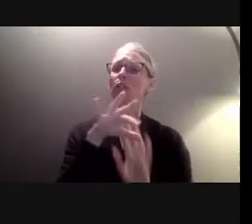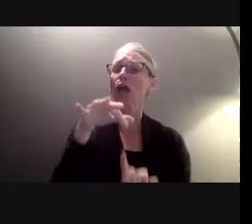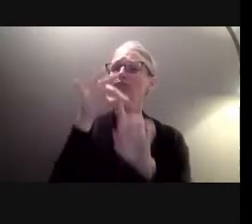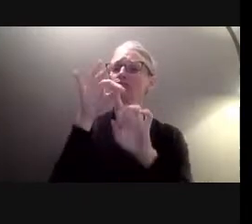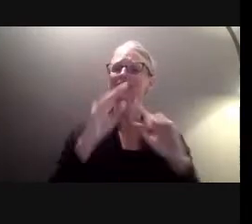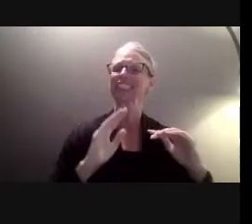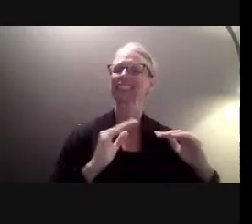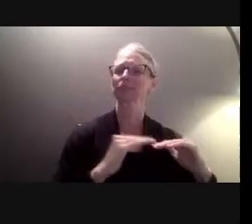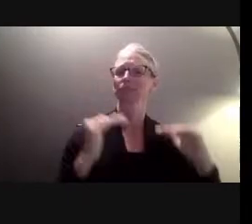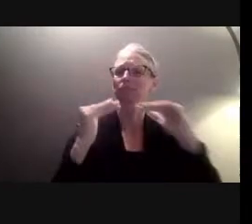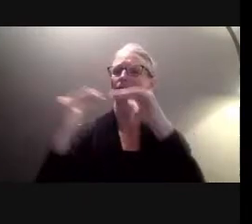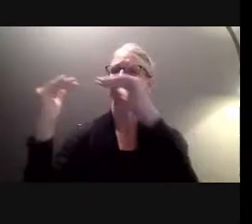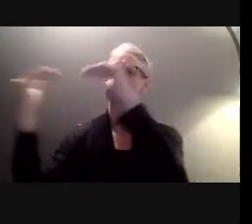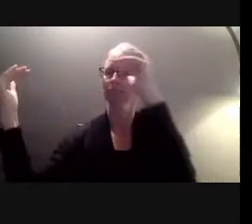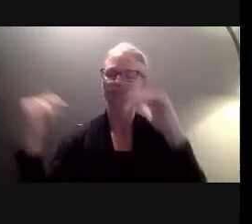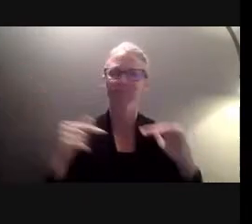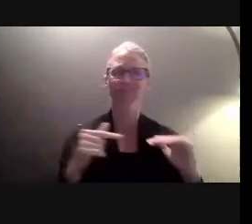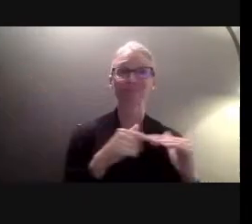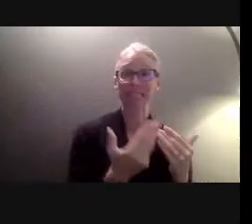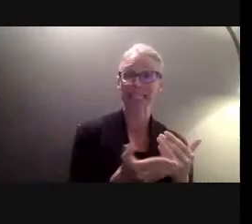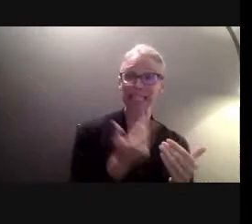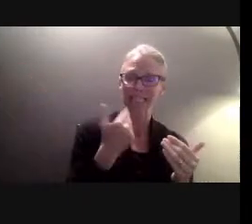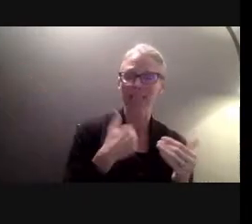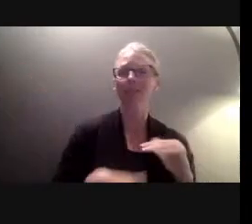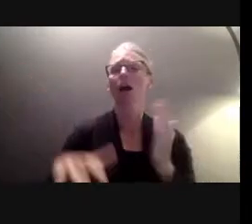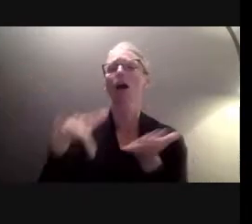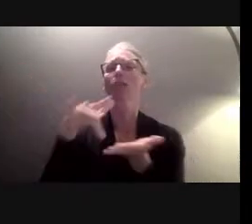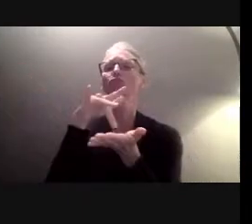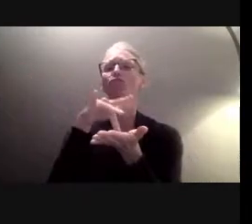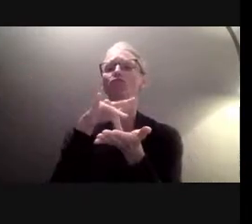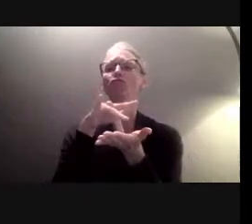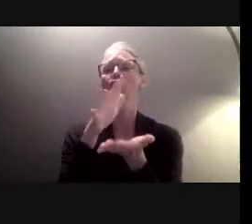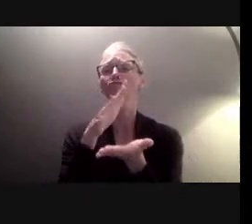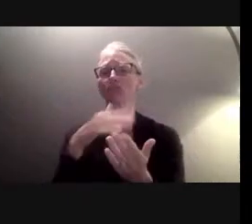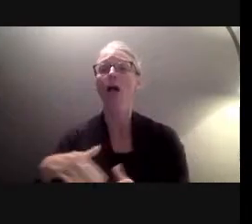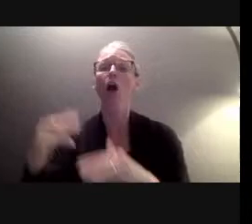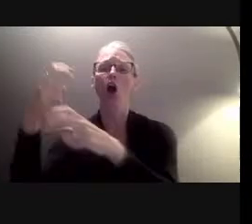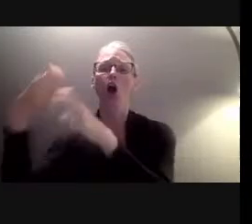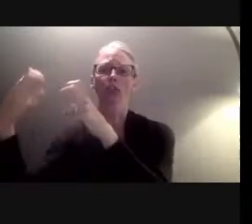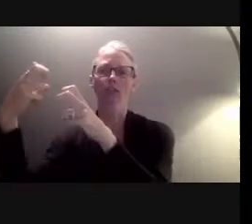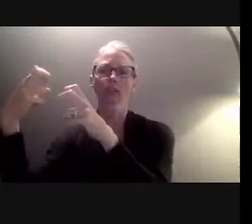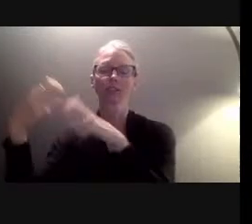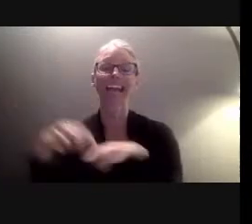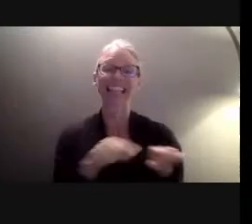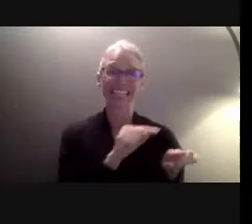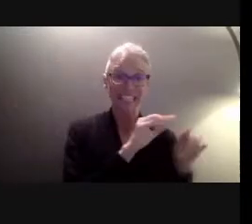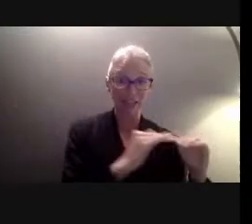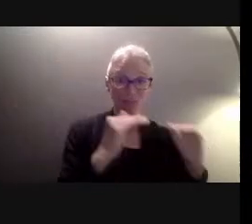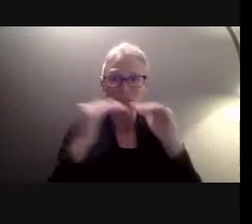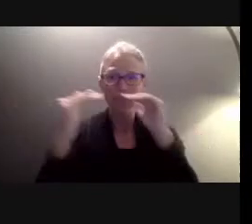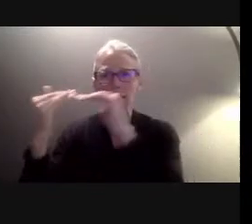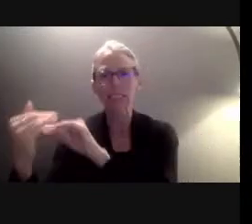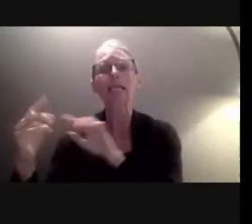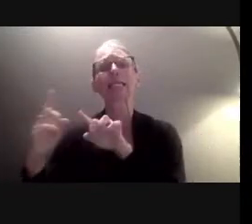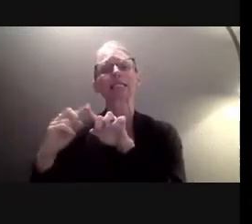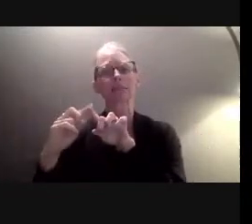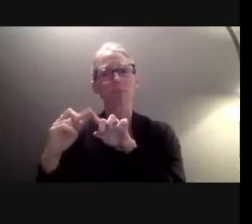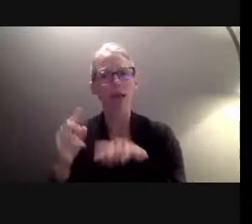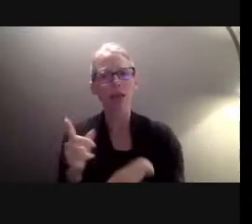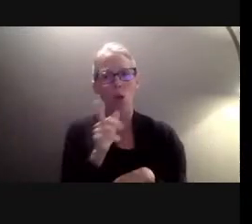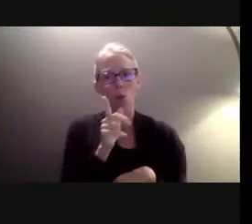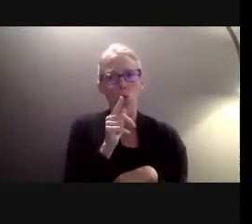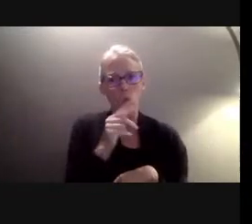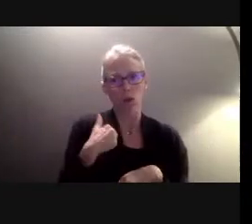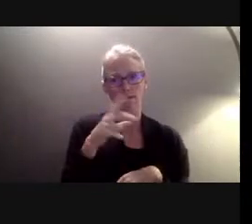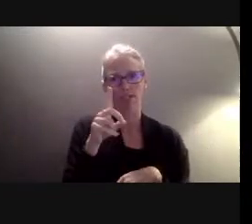levels of easy, moderate, and hard, which is obviously different for everyone, especially people with disabilities.